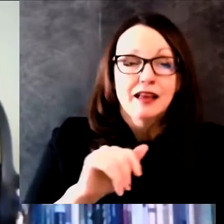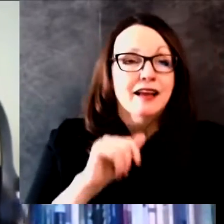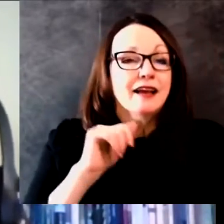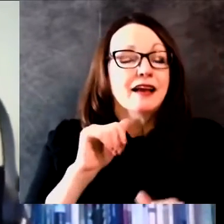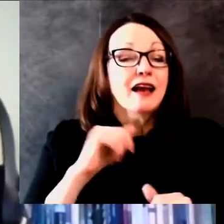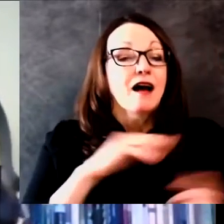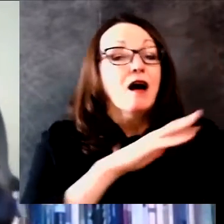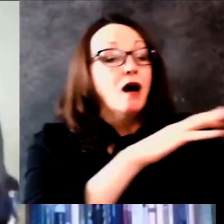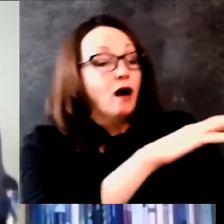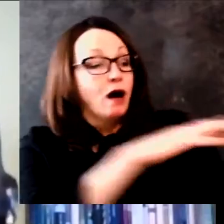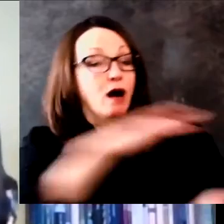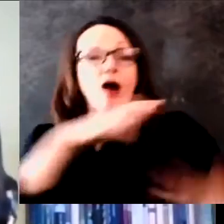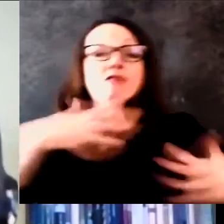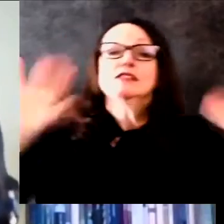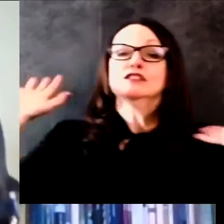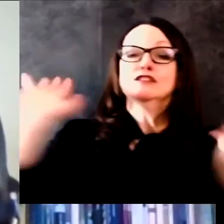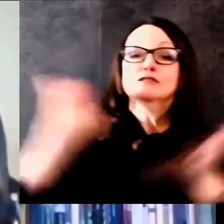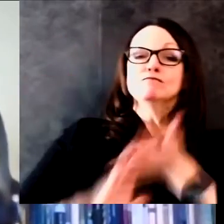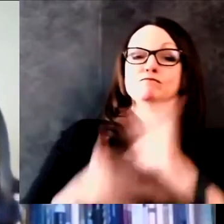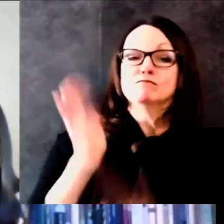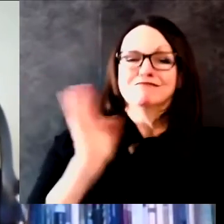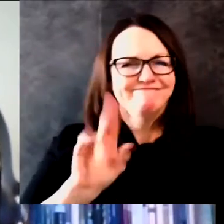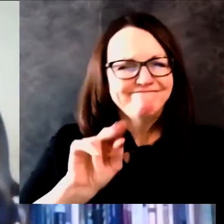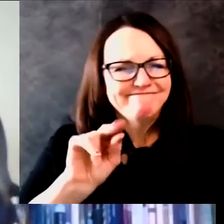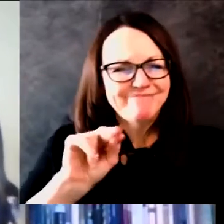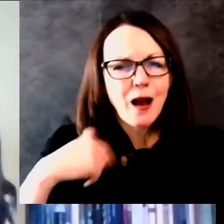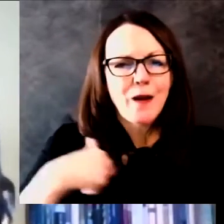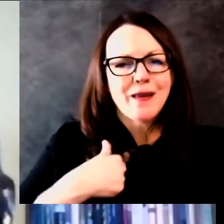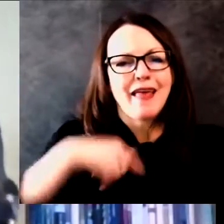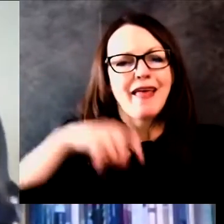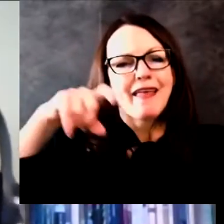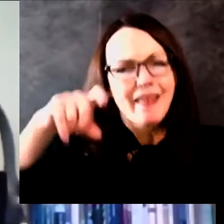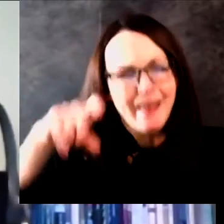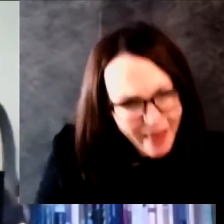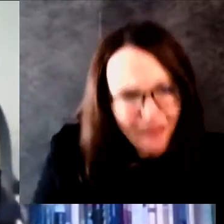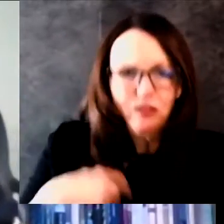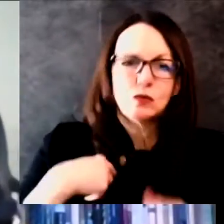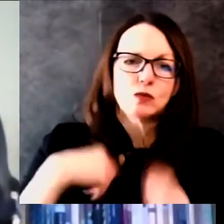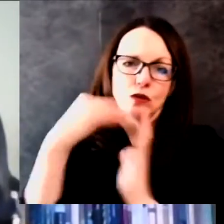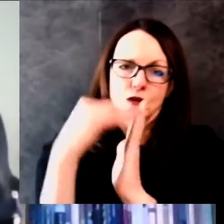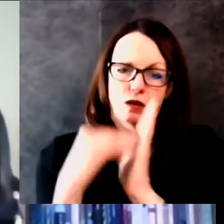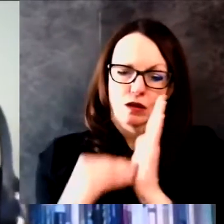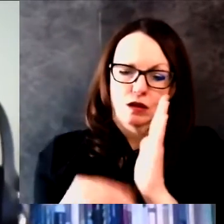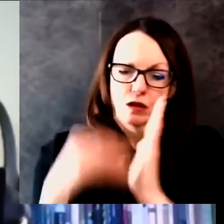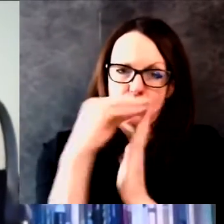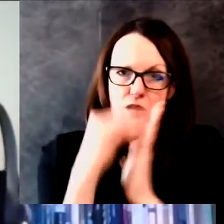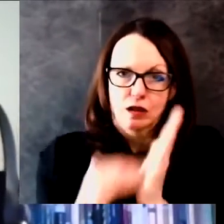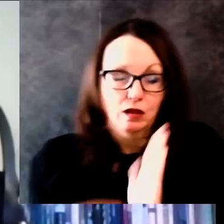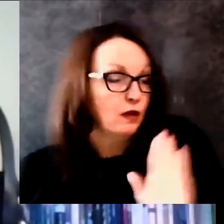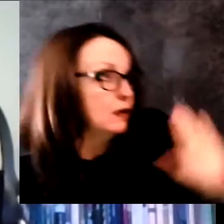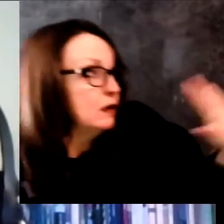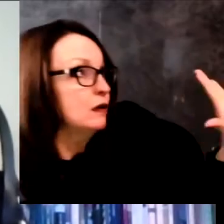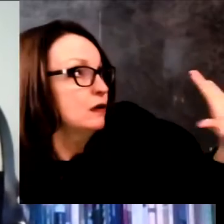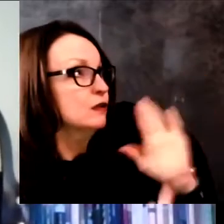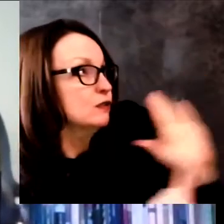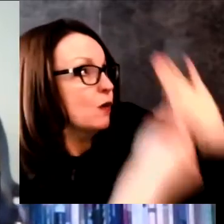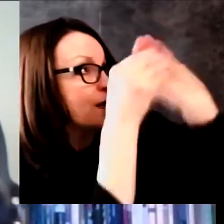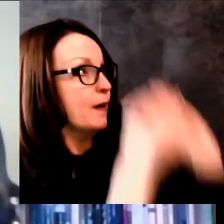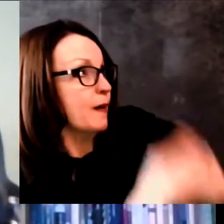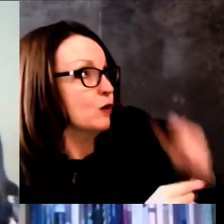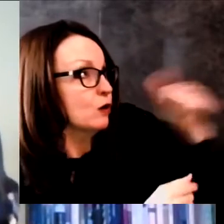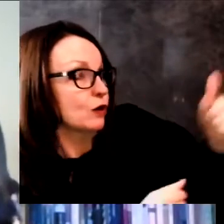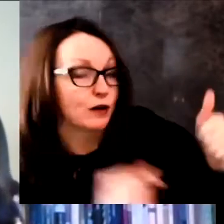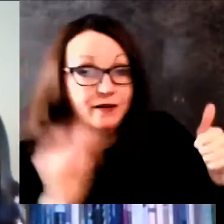about 70,000 doses of vaccine a week. Yes, there are 420,000 allocated to